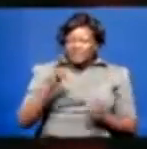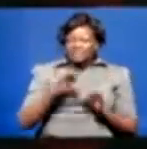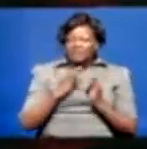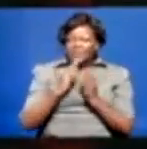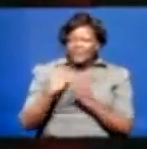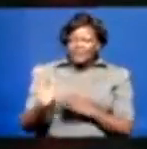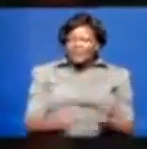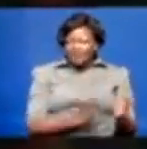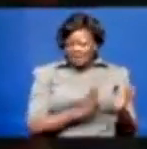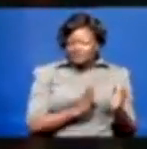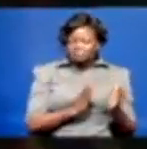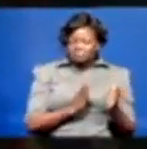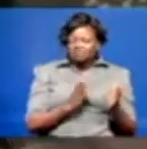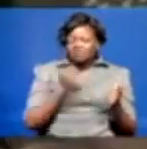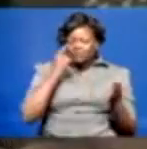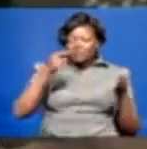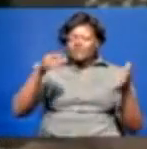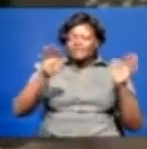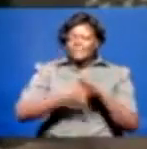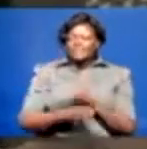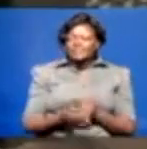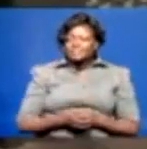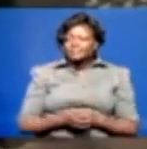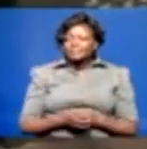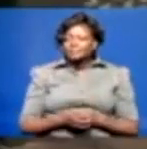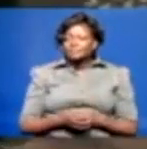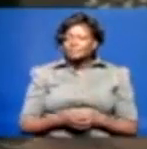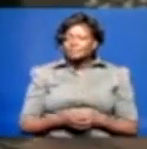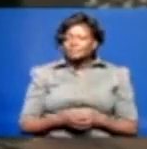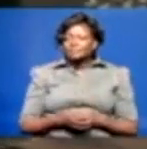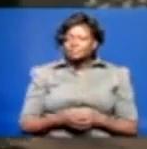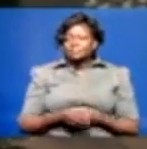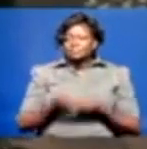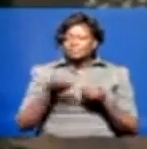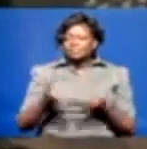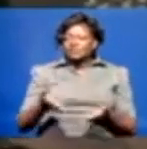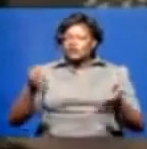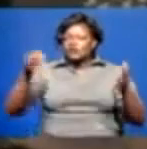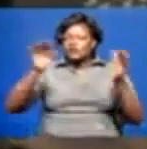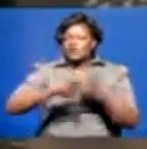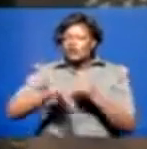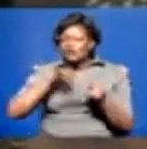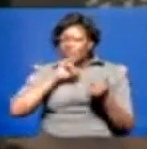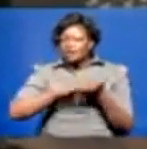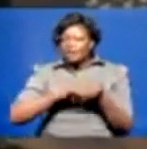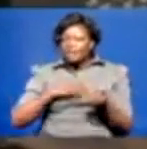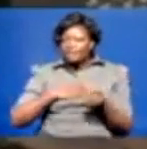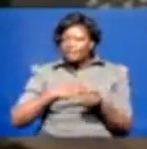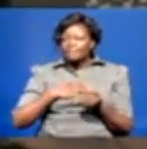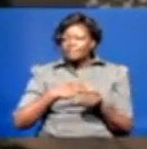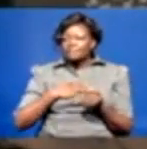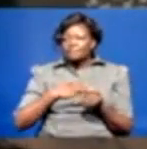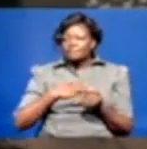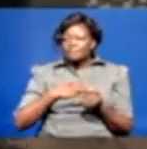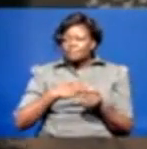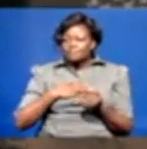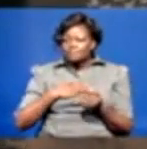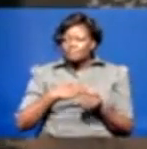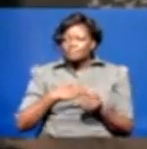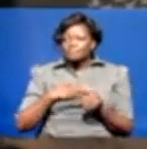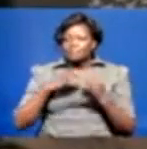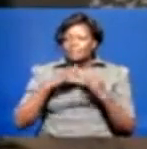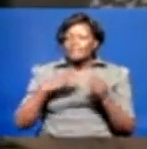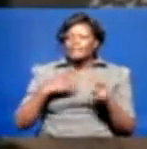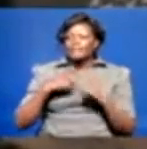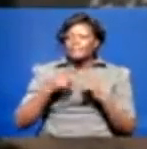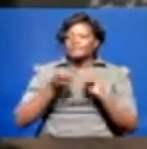and oversaw the funeral arrangements. Sasa ata nasika mse yangu kwa poma yangu, na mimi ni muke